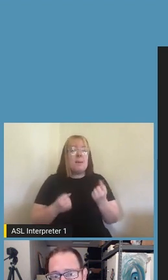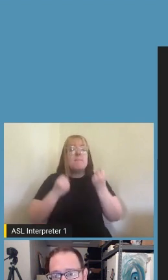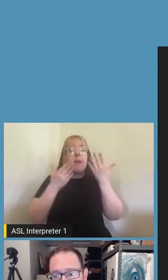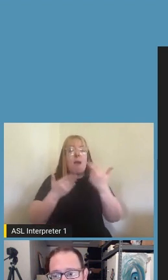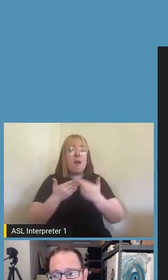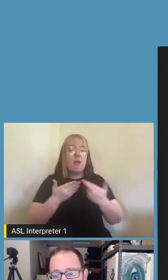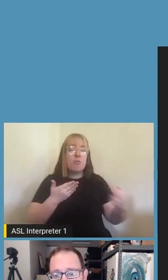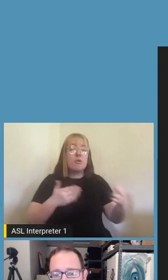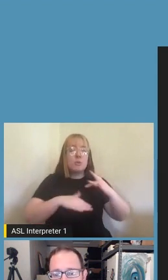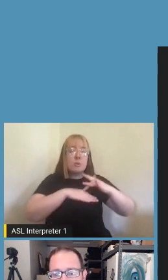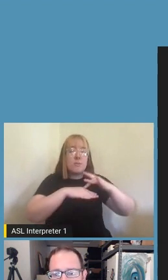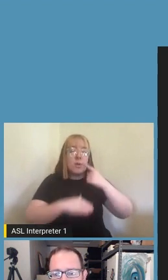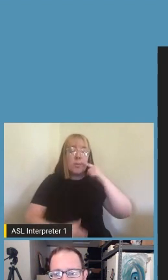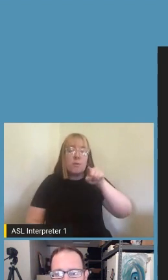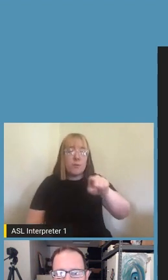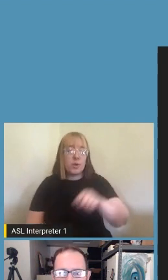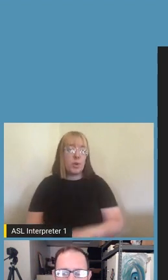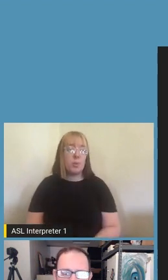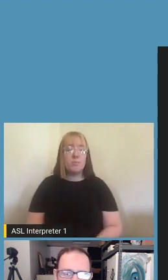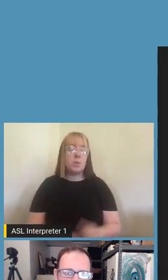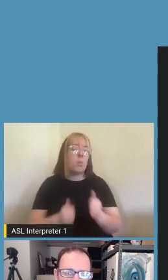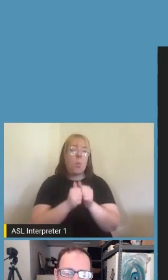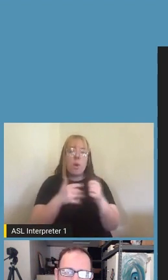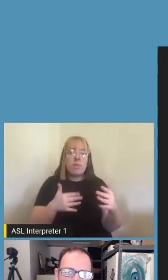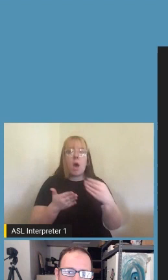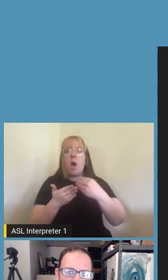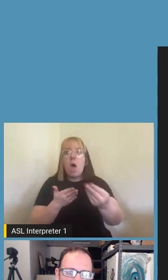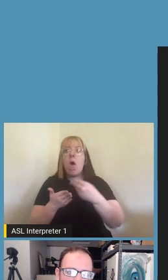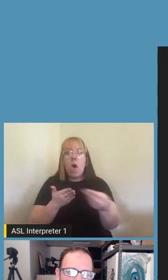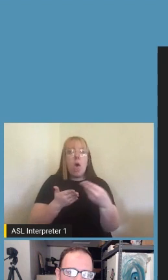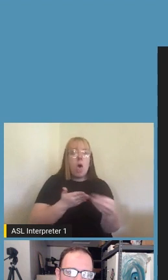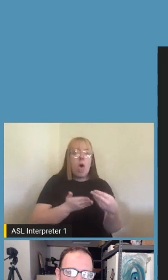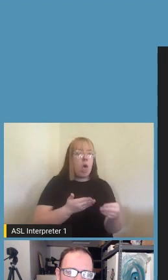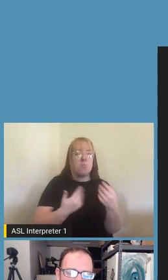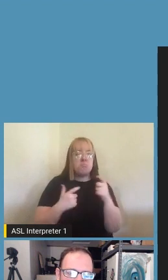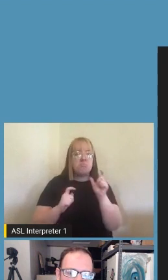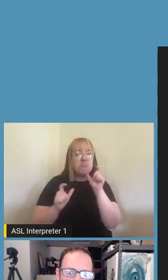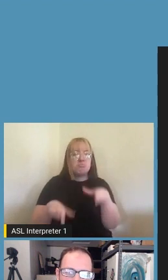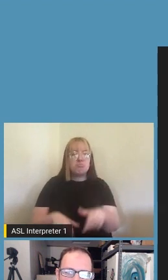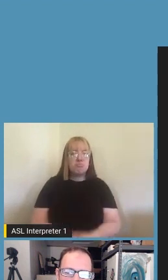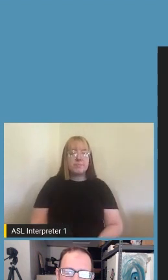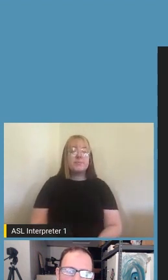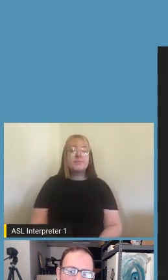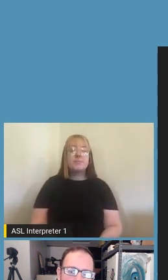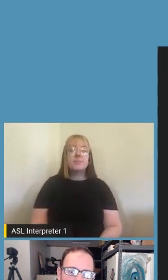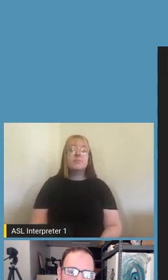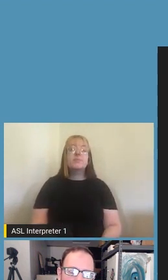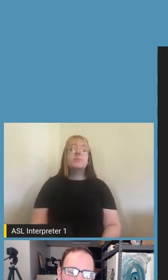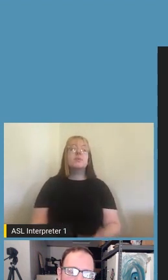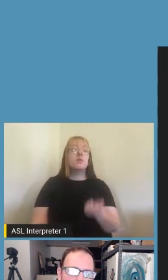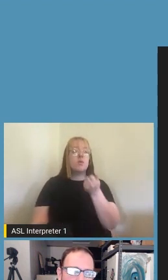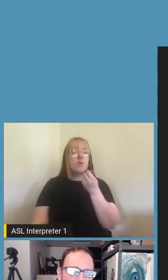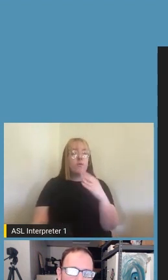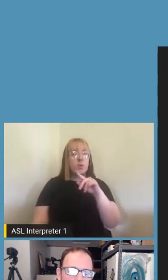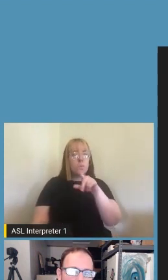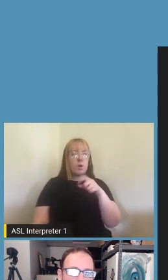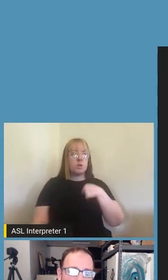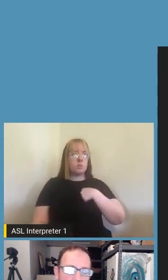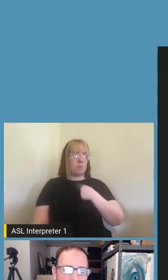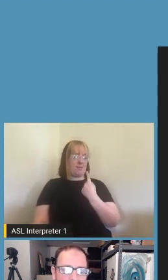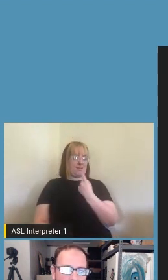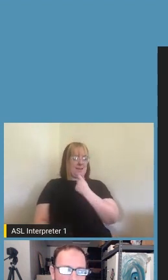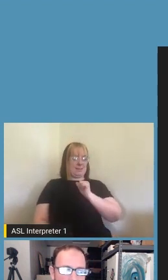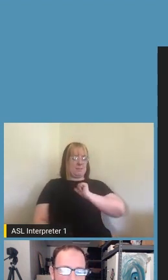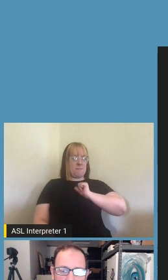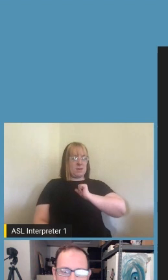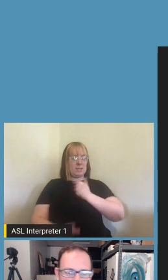without breaking the bank. So my questions when I was first getting started in the video production world were, well, what